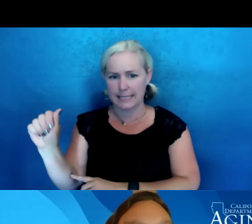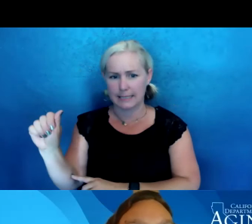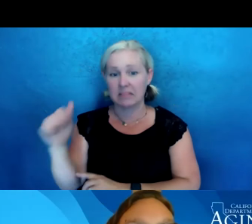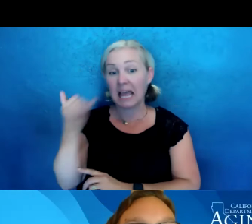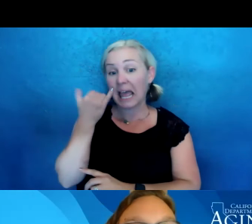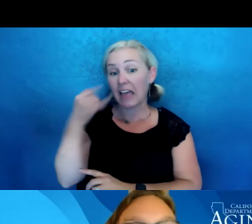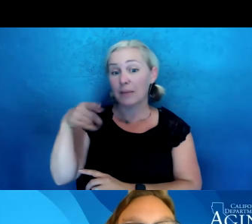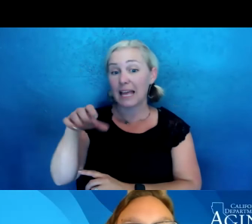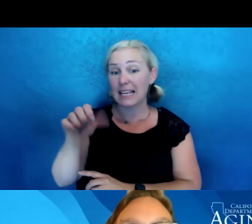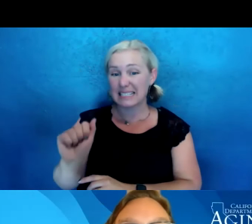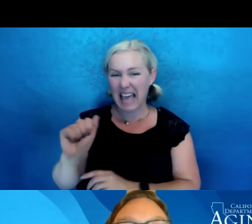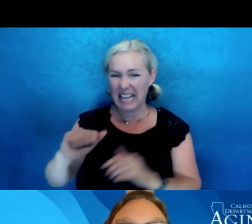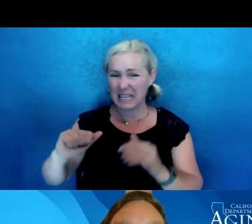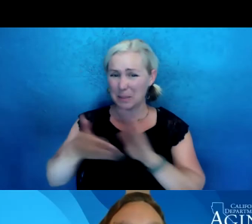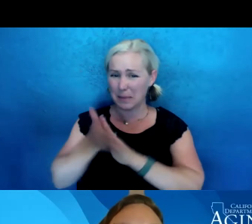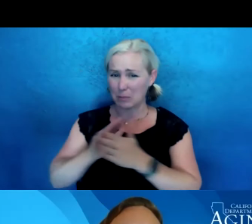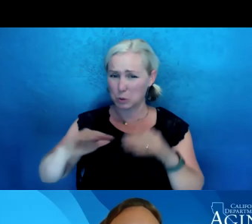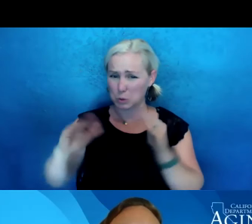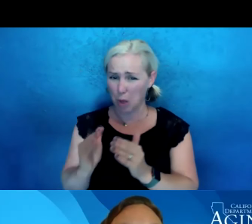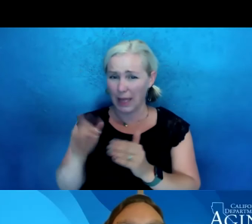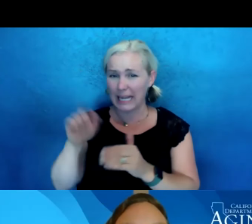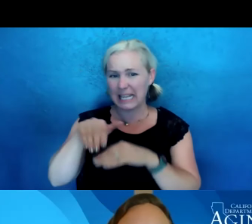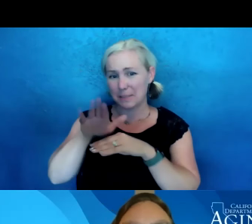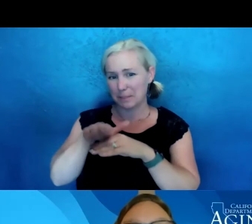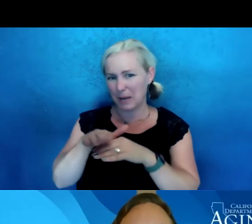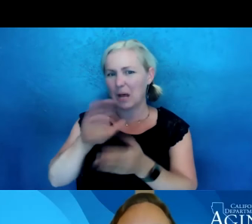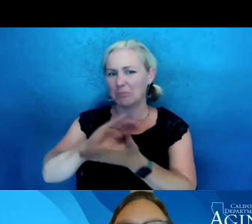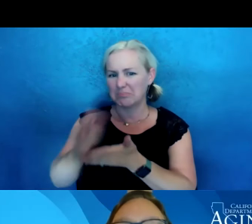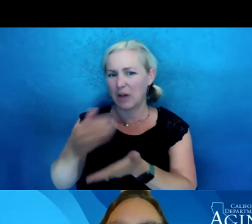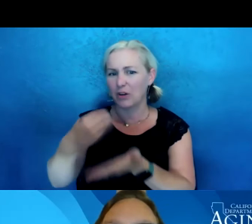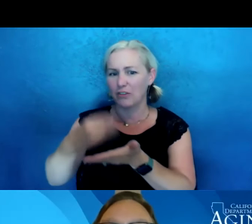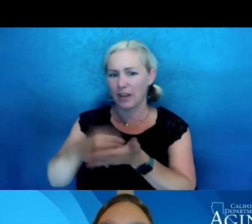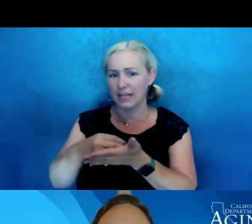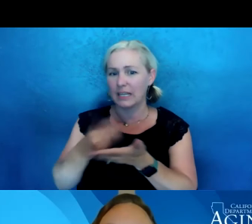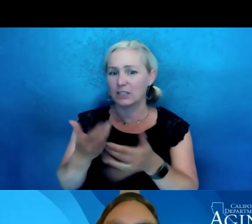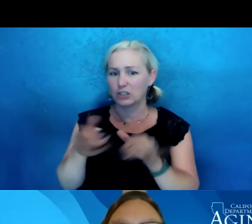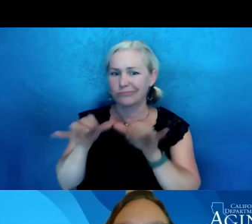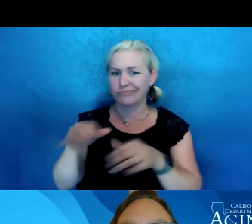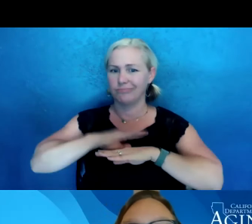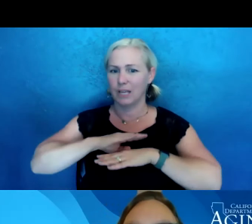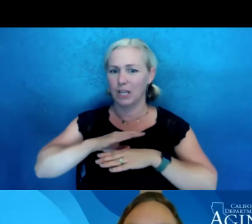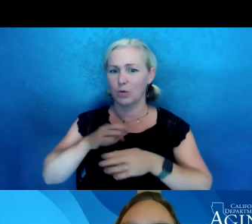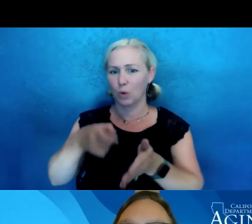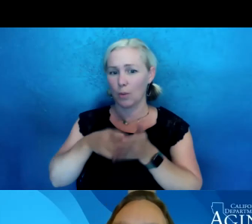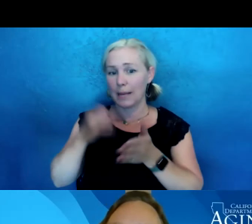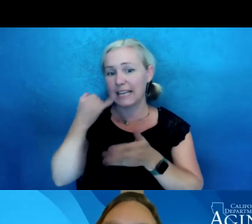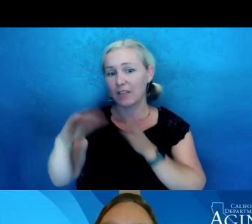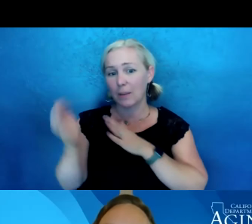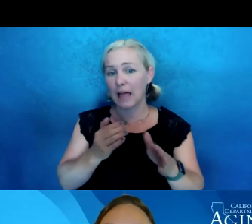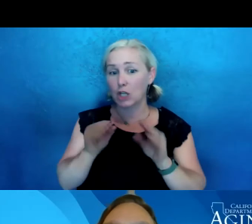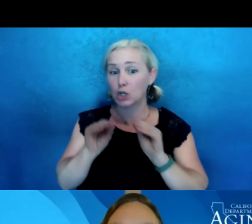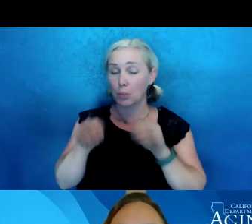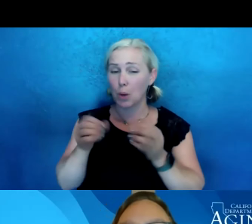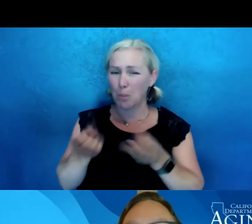a PSA gets too small, it will need a minimum amount of funding to exist and meet requirements. If the plan is to put multiple